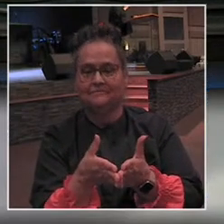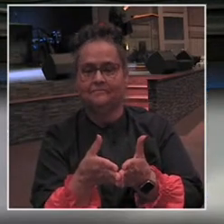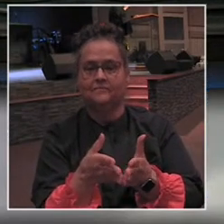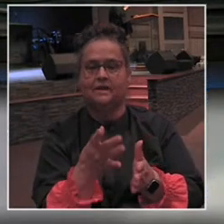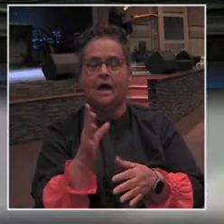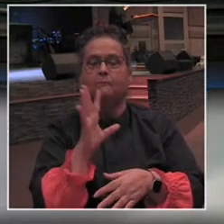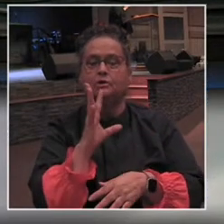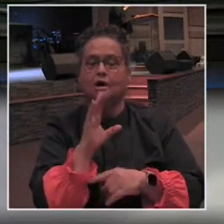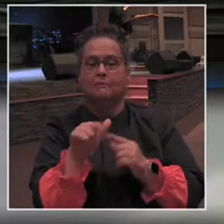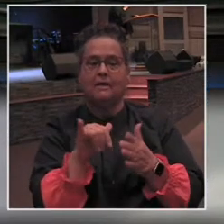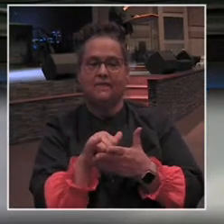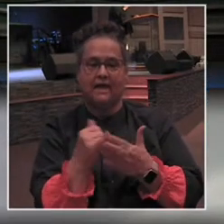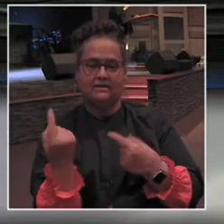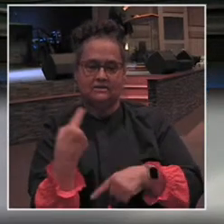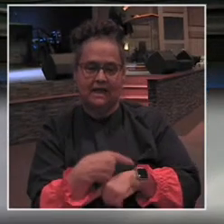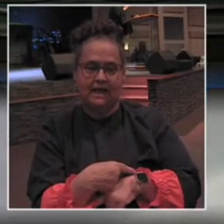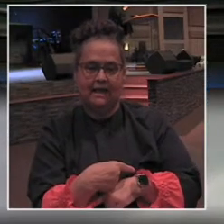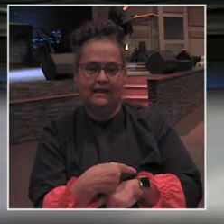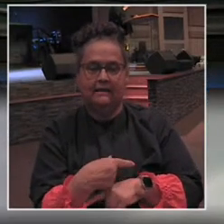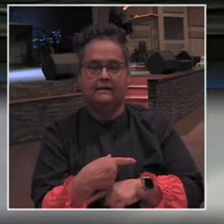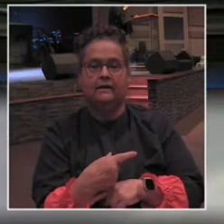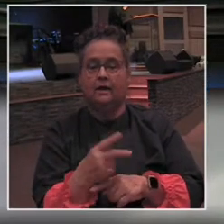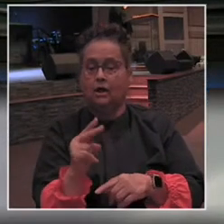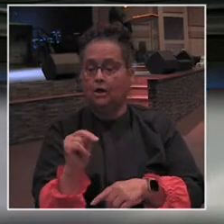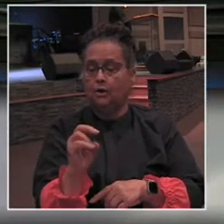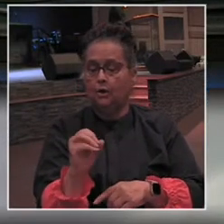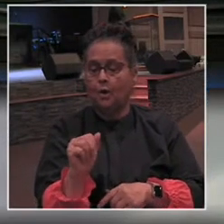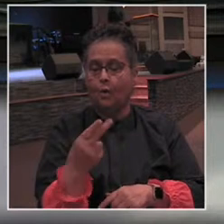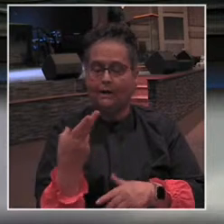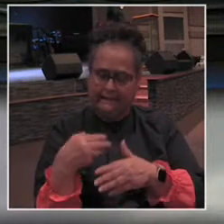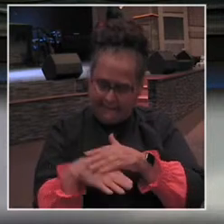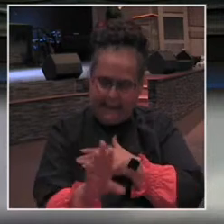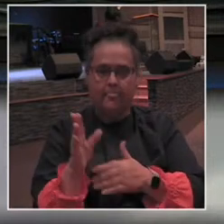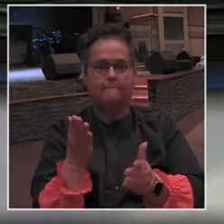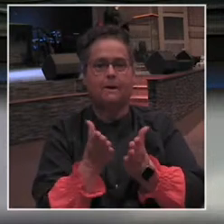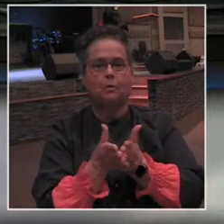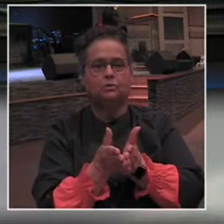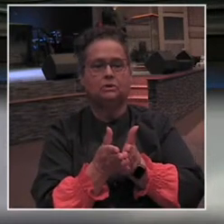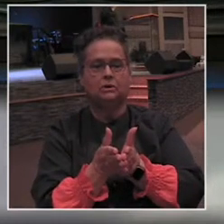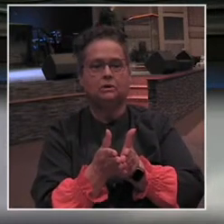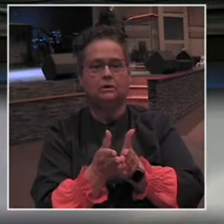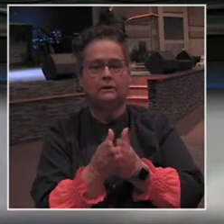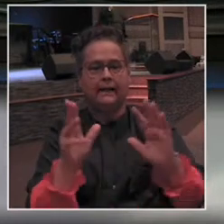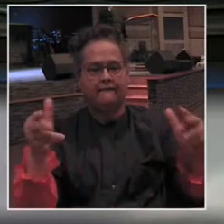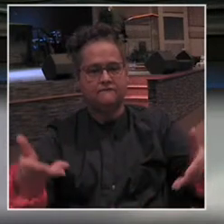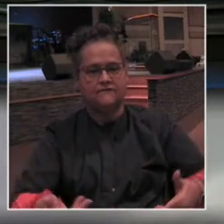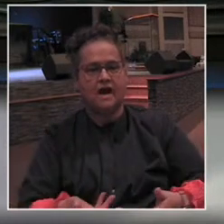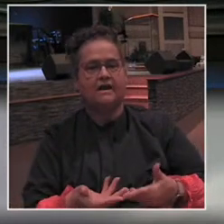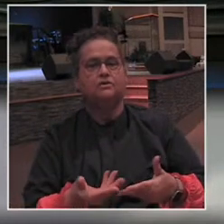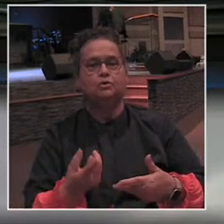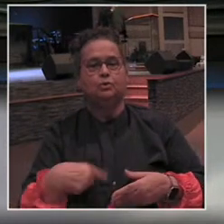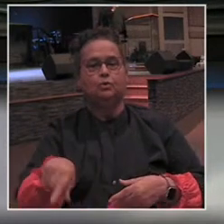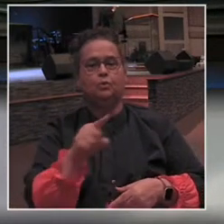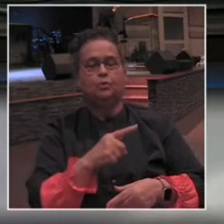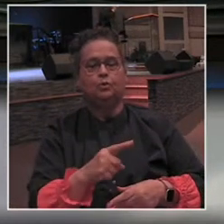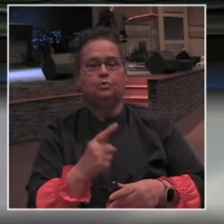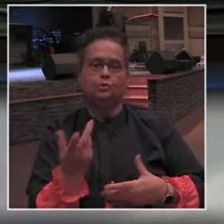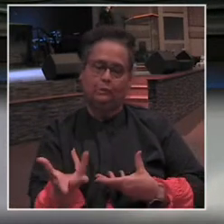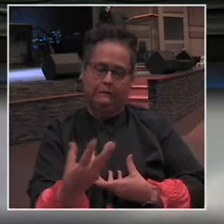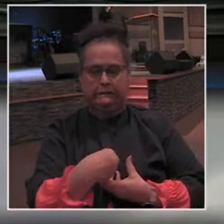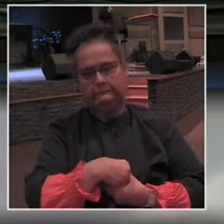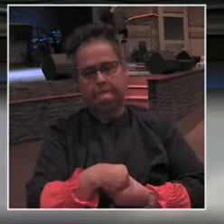what I'm going to speak to us today about, Noah getting into the boat, giving you an invitation to get into the boat as